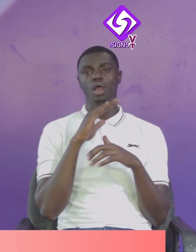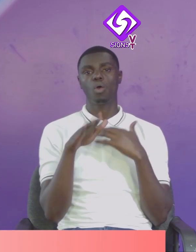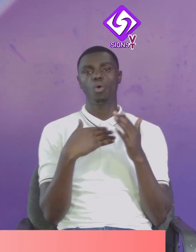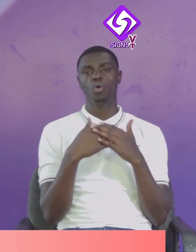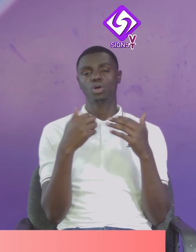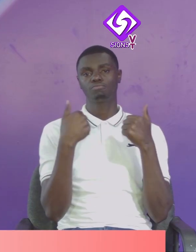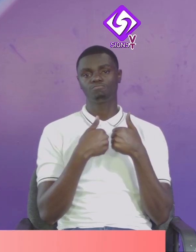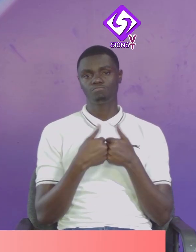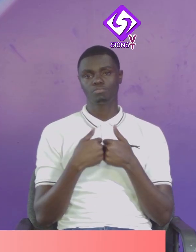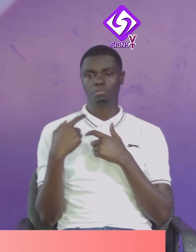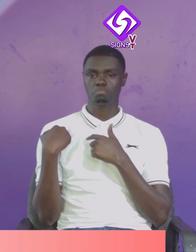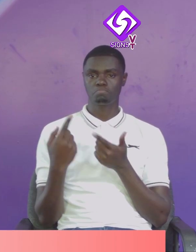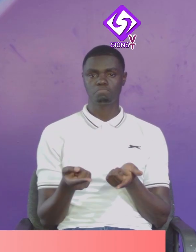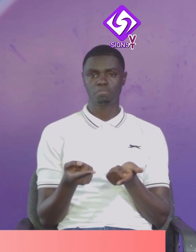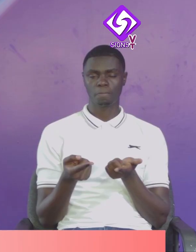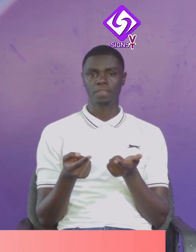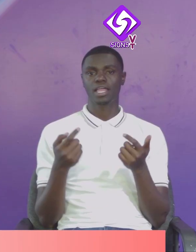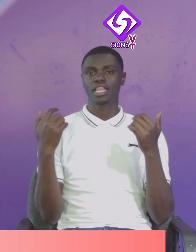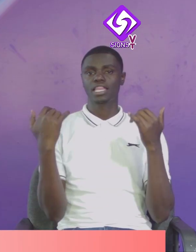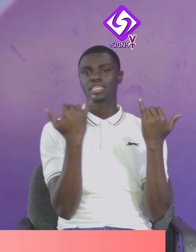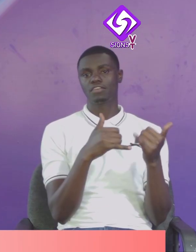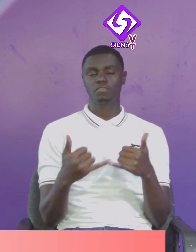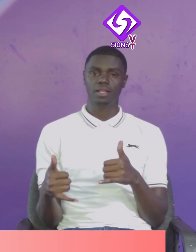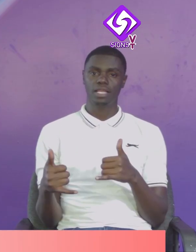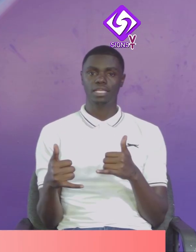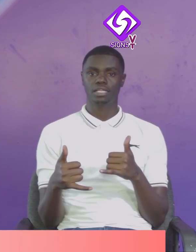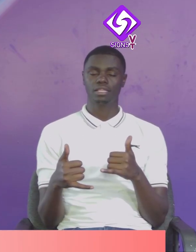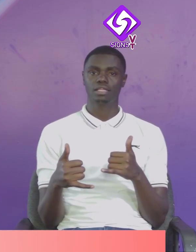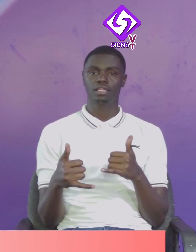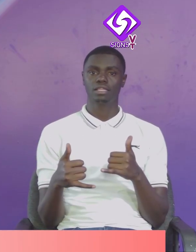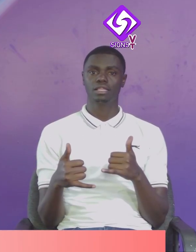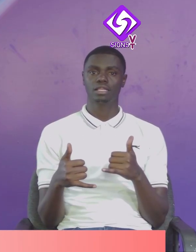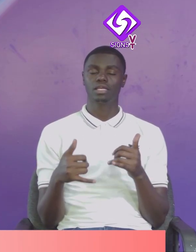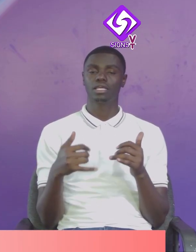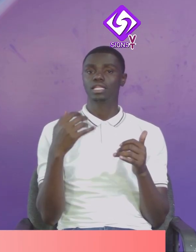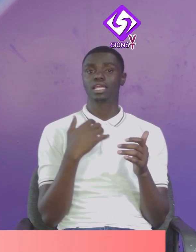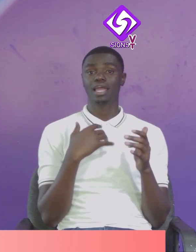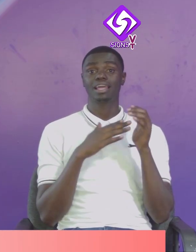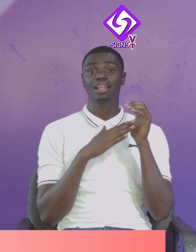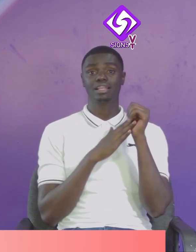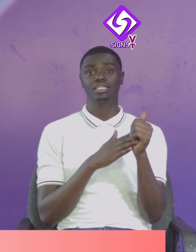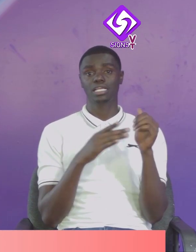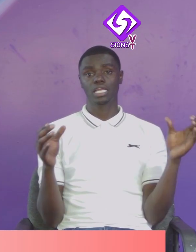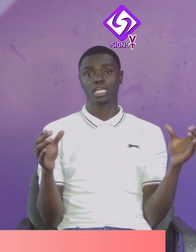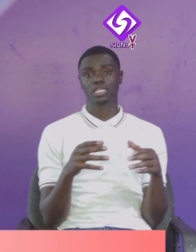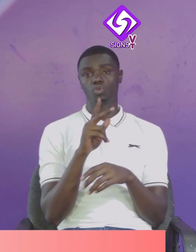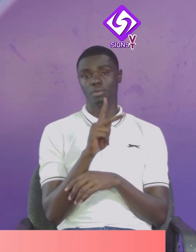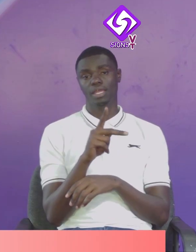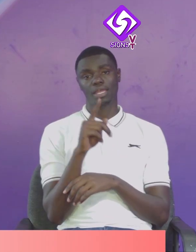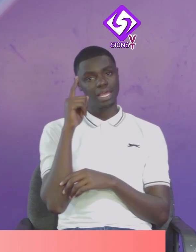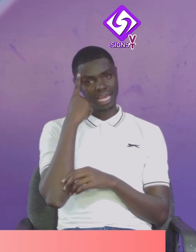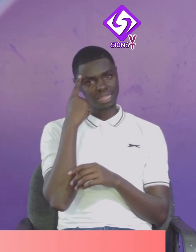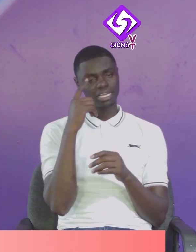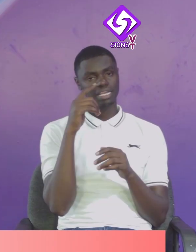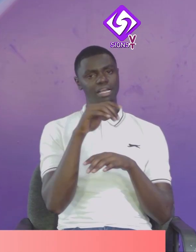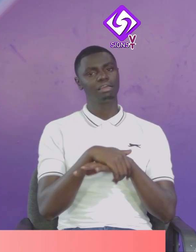Yeah. They so far played games. They managed to win all of them, having 21 points, and they're leading Group K. So I think automatically they